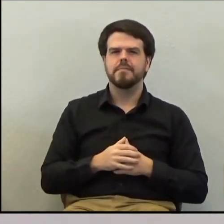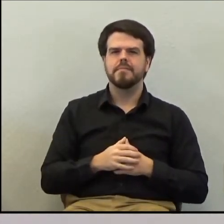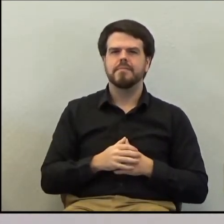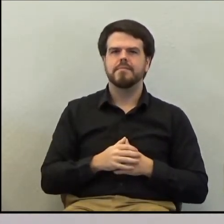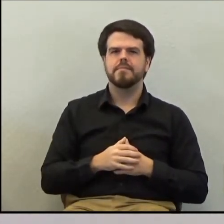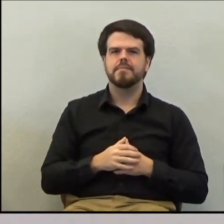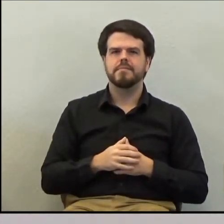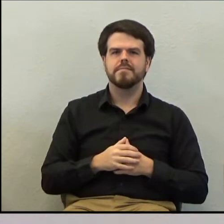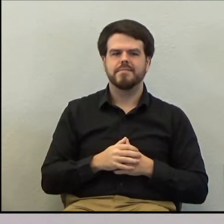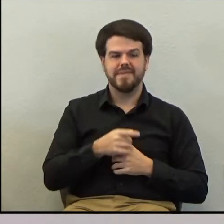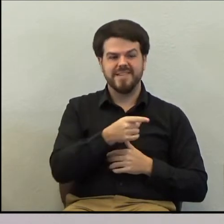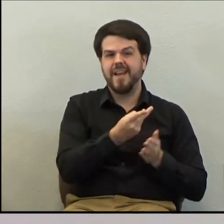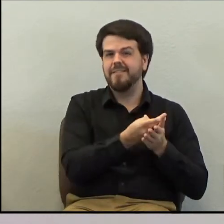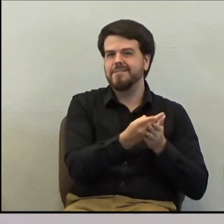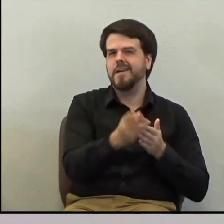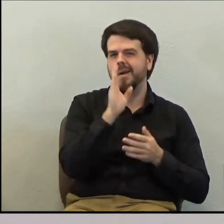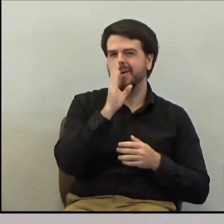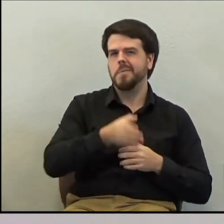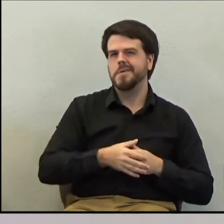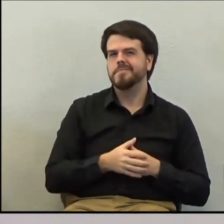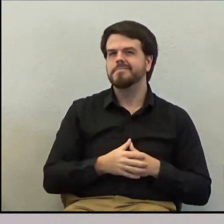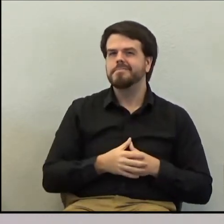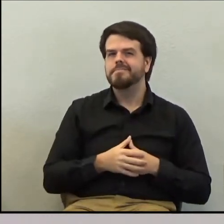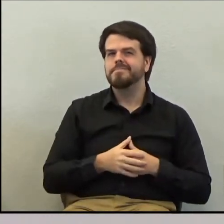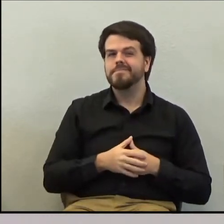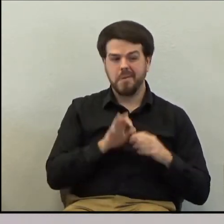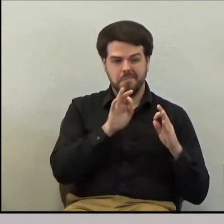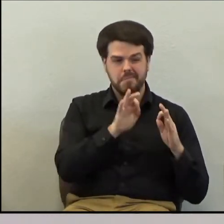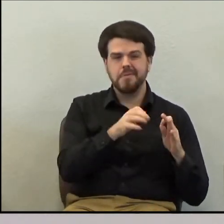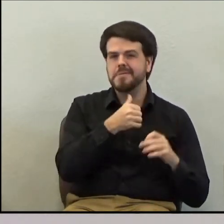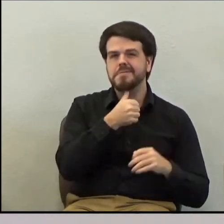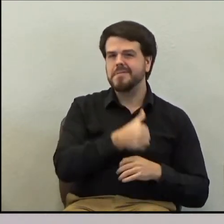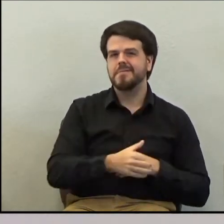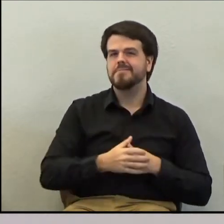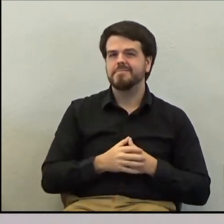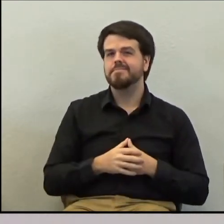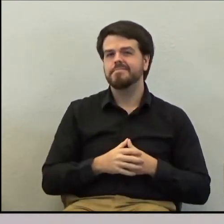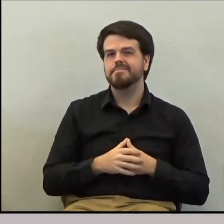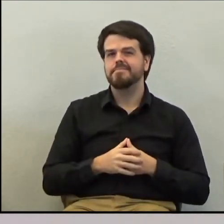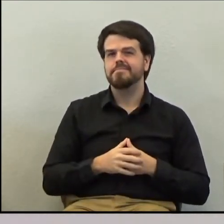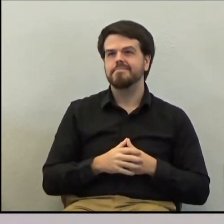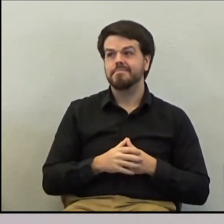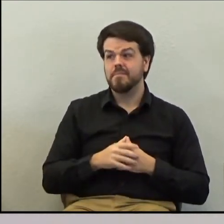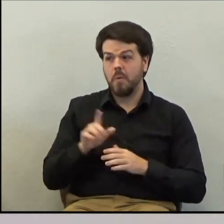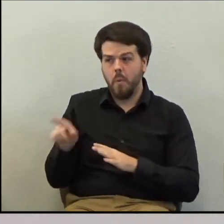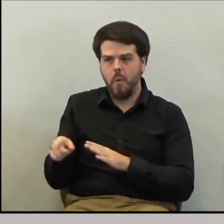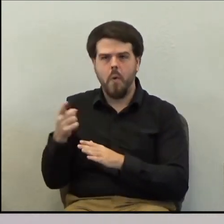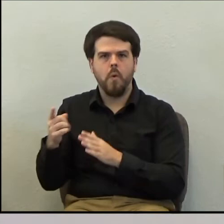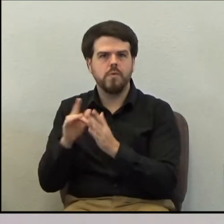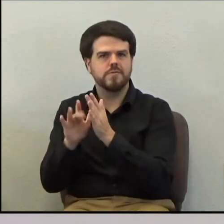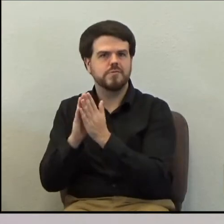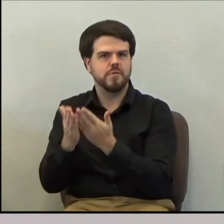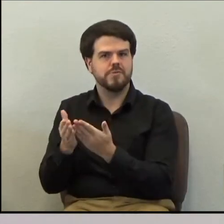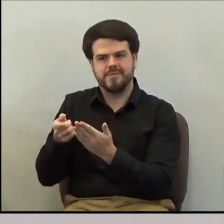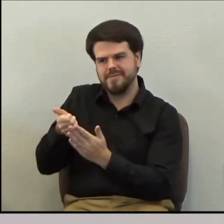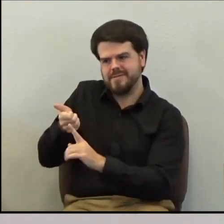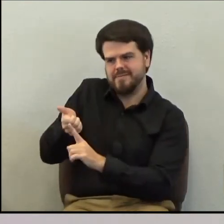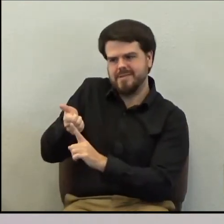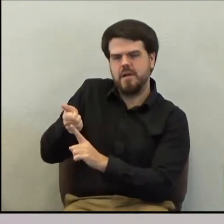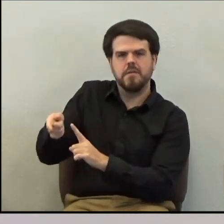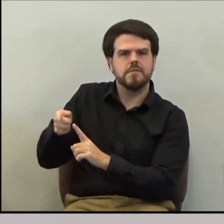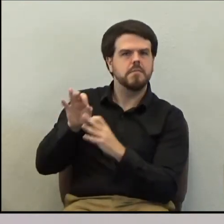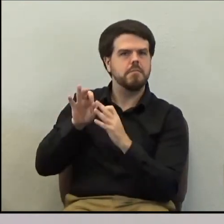it's not infallible, not perfect. Only the scriptures are perfect,